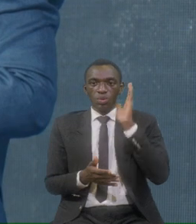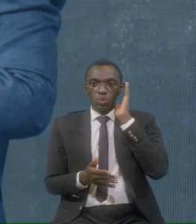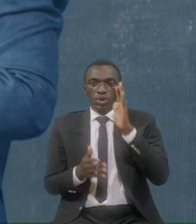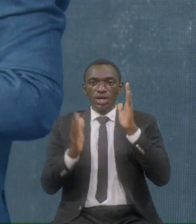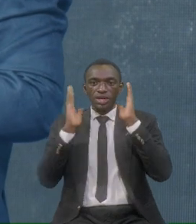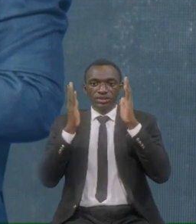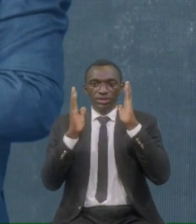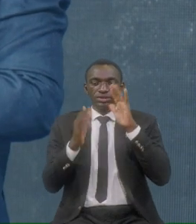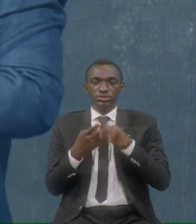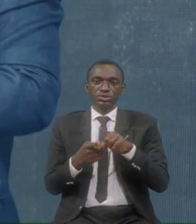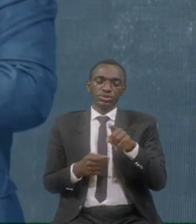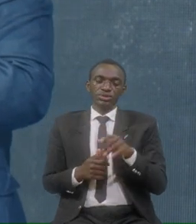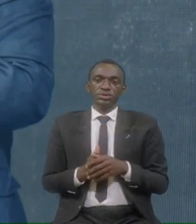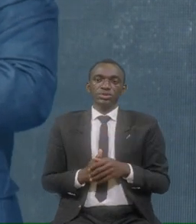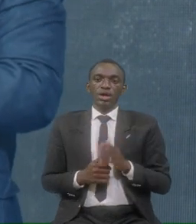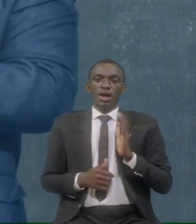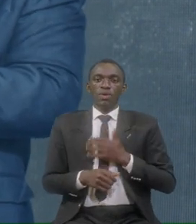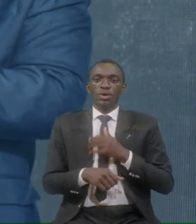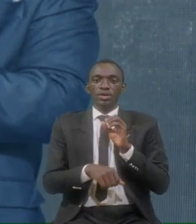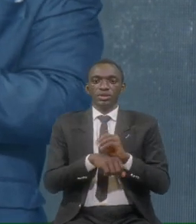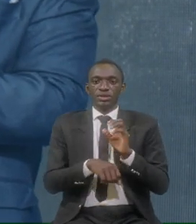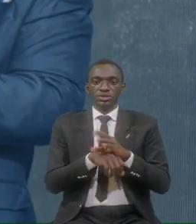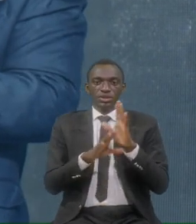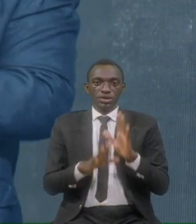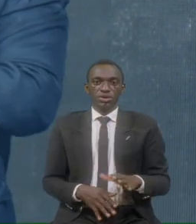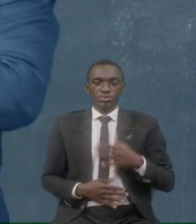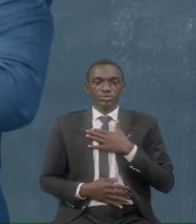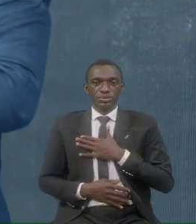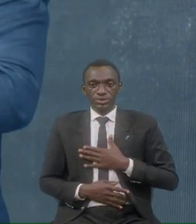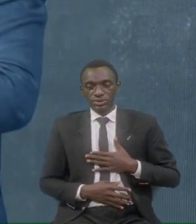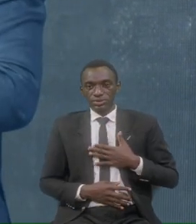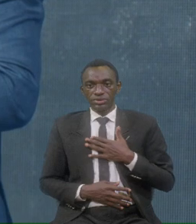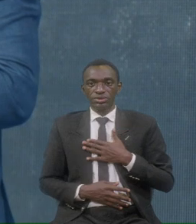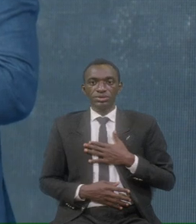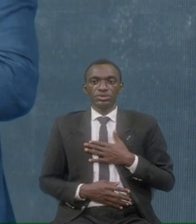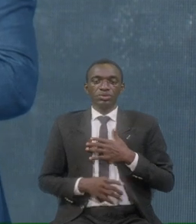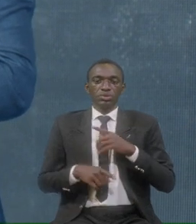Our counselors, please go through the congregation